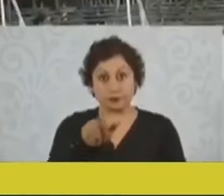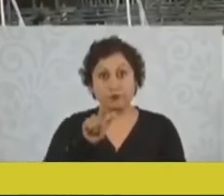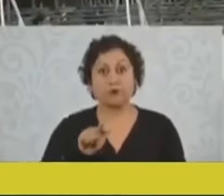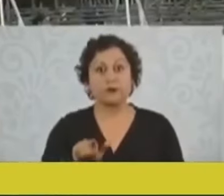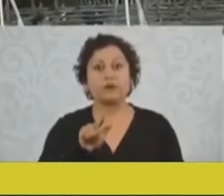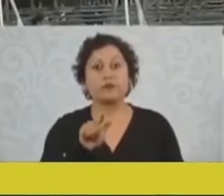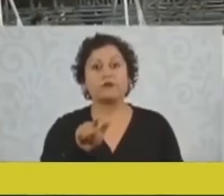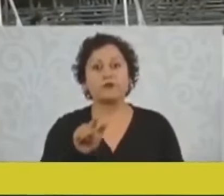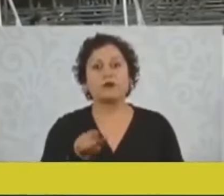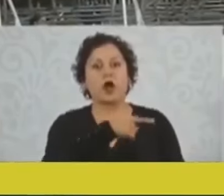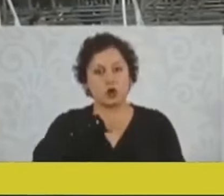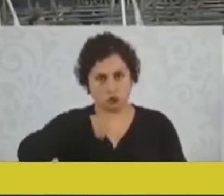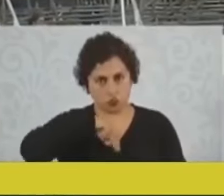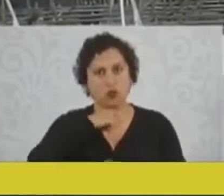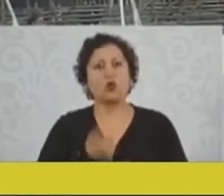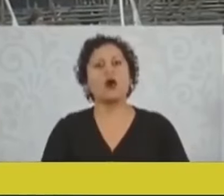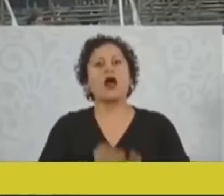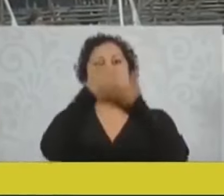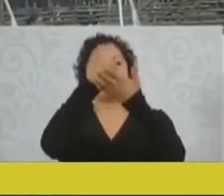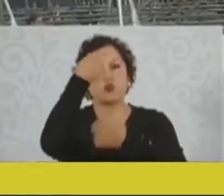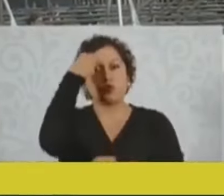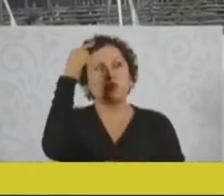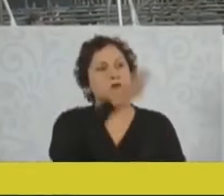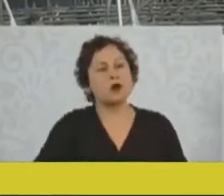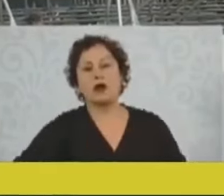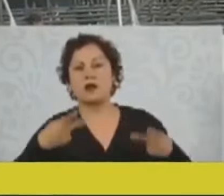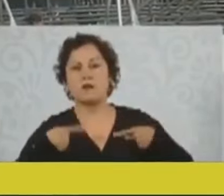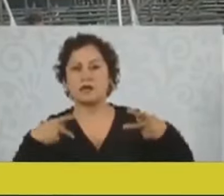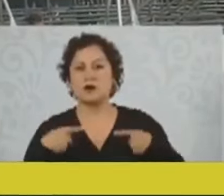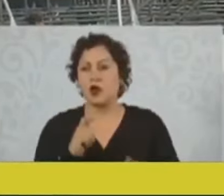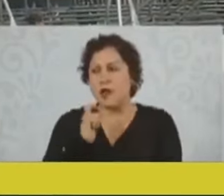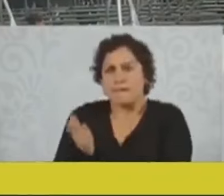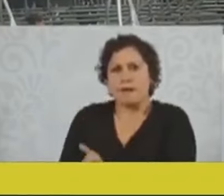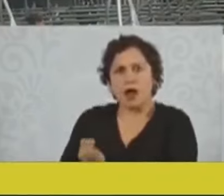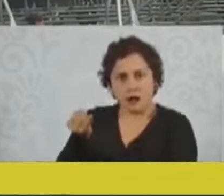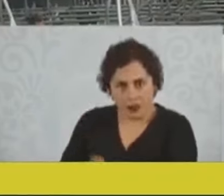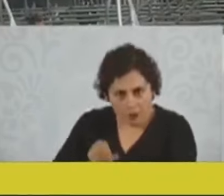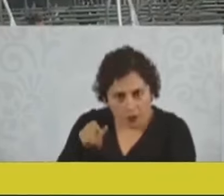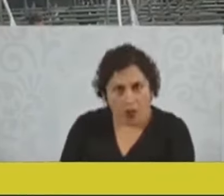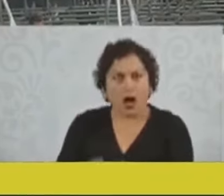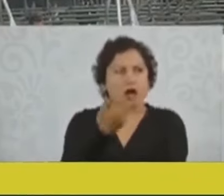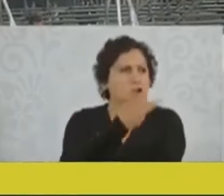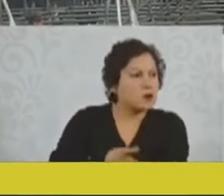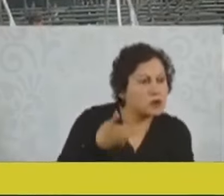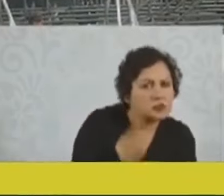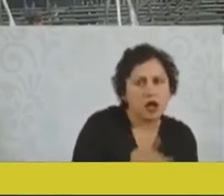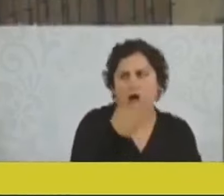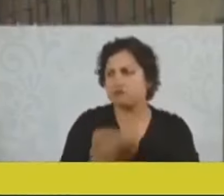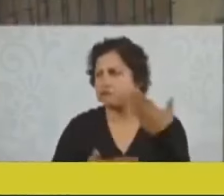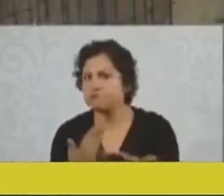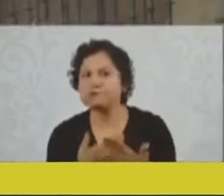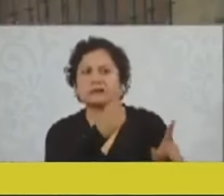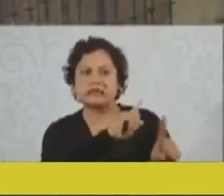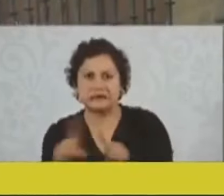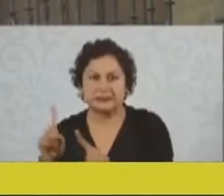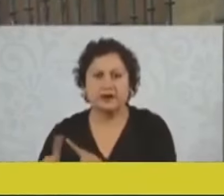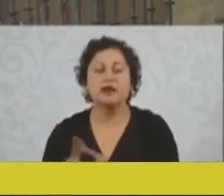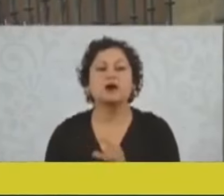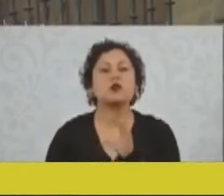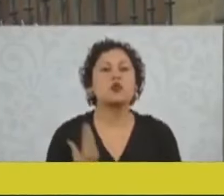17, we will facilitate access to tax payment services and